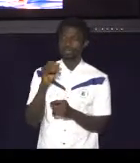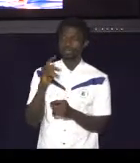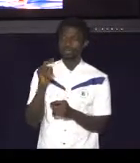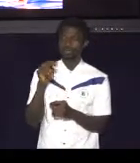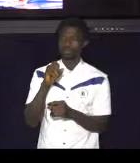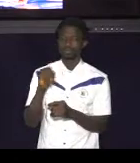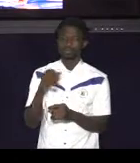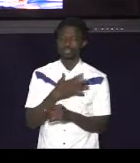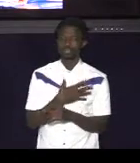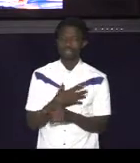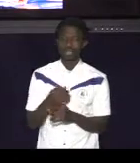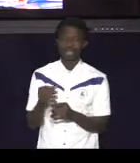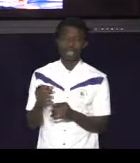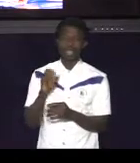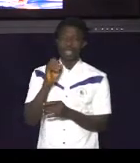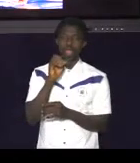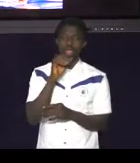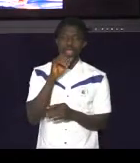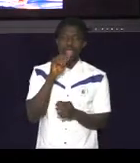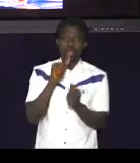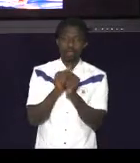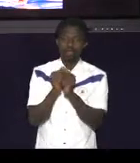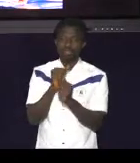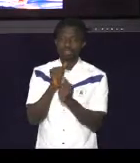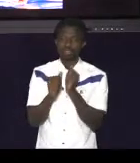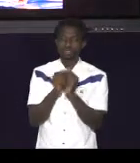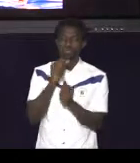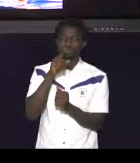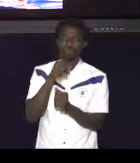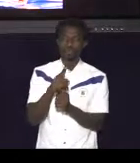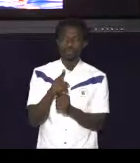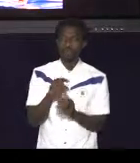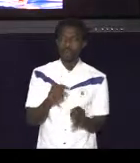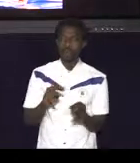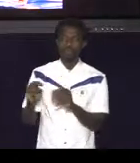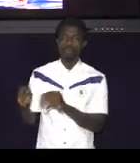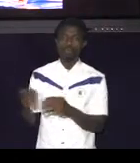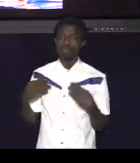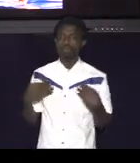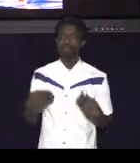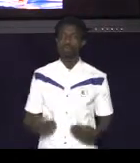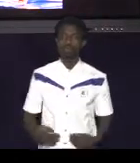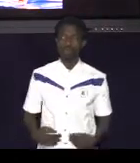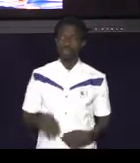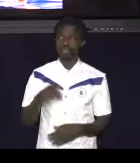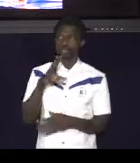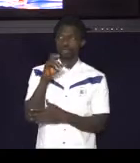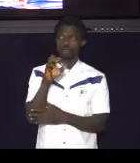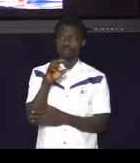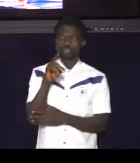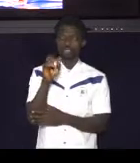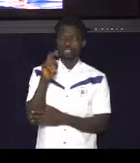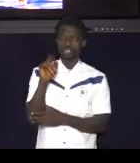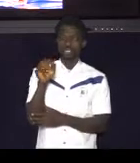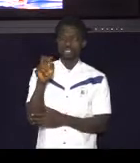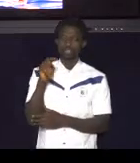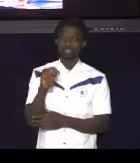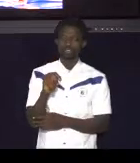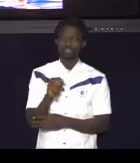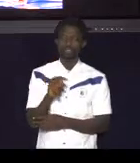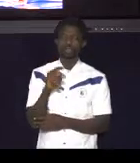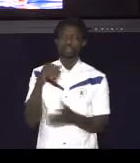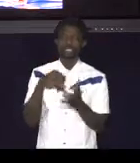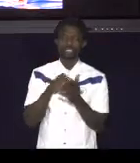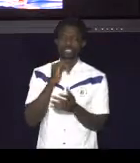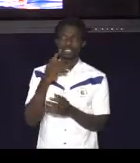effectiveness and efficiency with which one moves one's body. Coordination, one